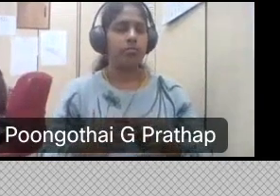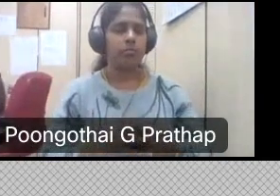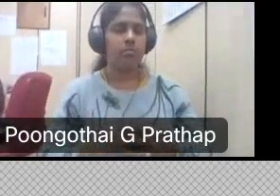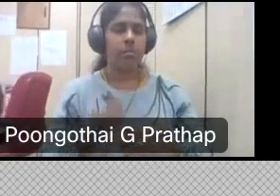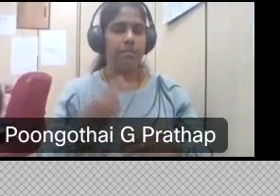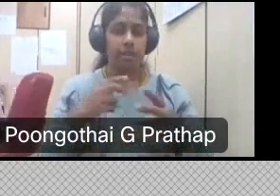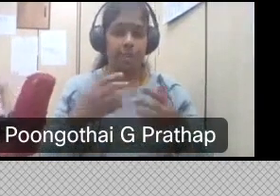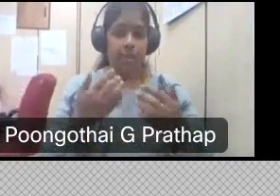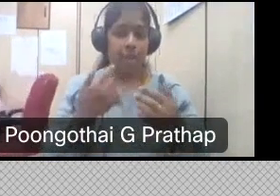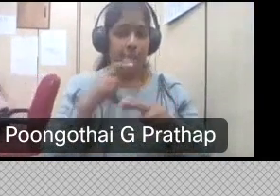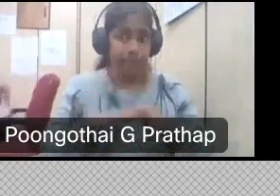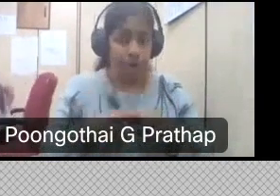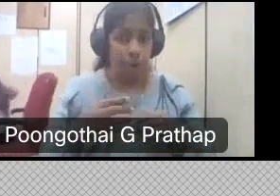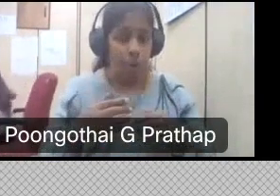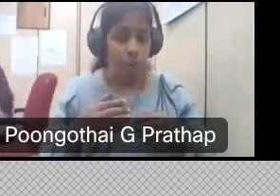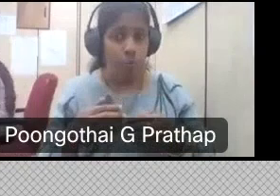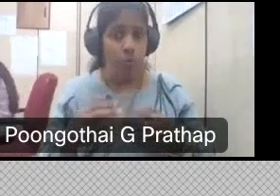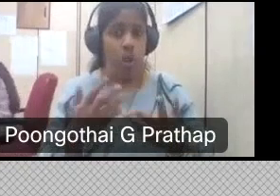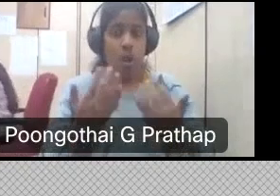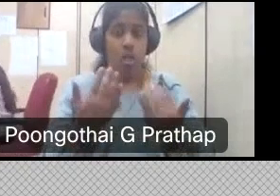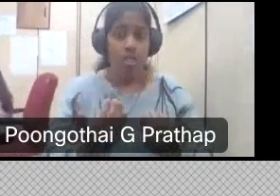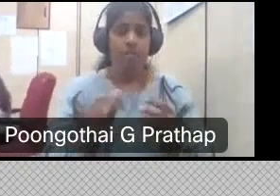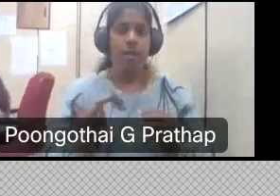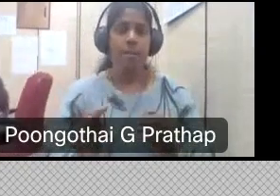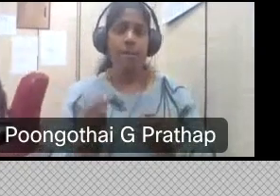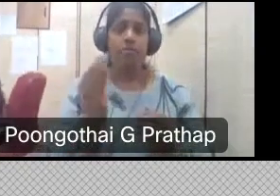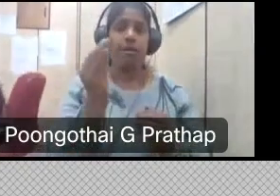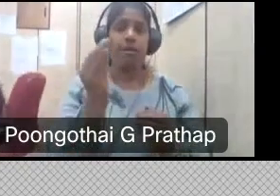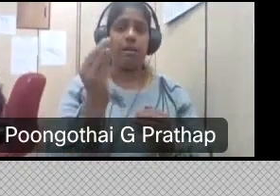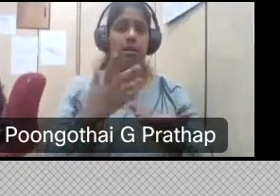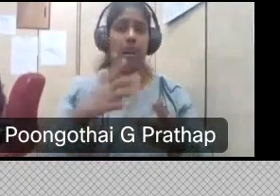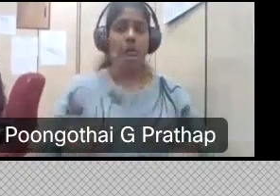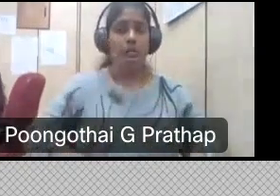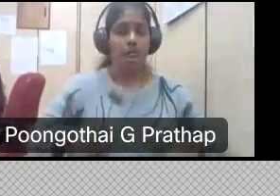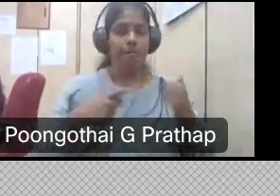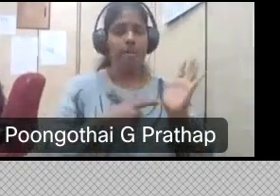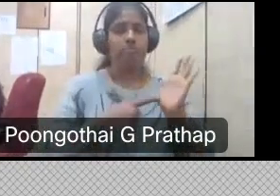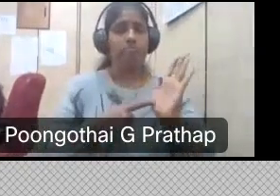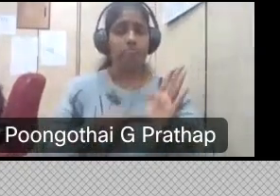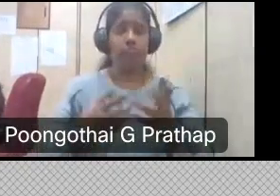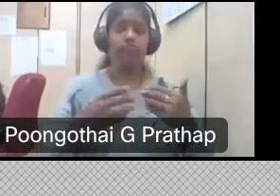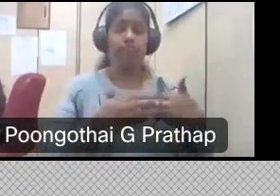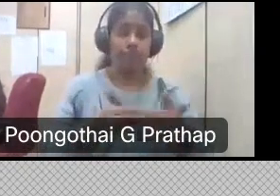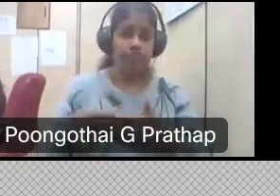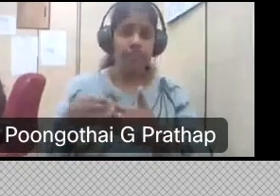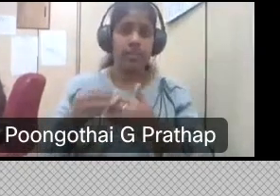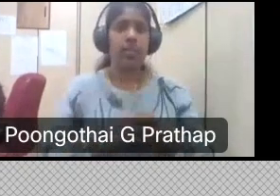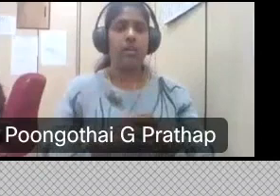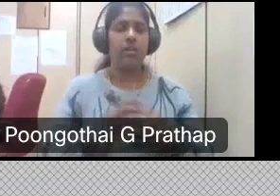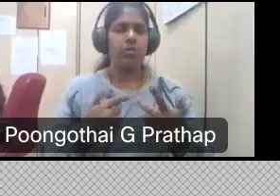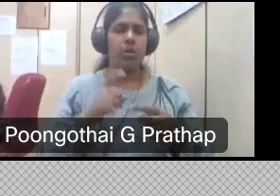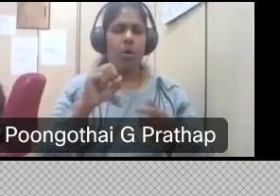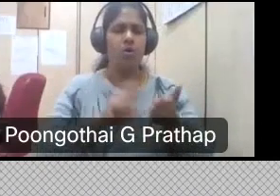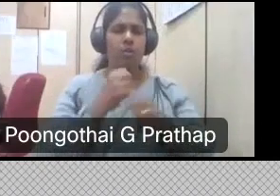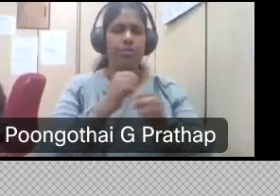you are now going for a better lifestyle for your child. In summary, the congenital heart disease is a major cause of